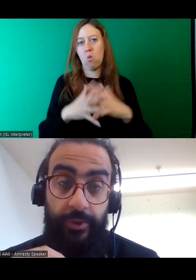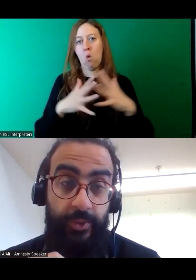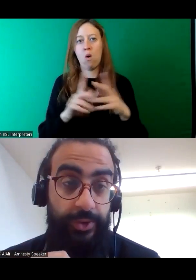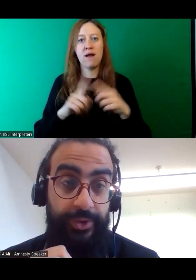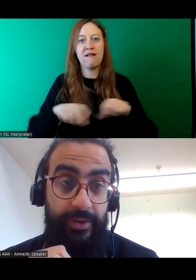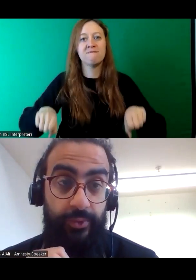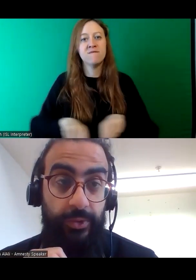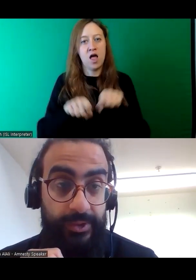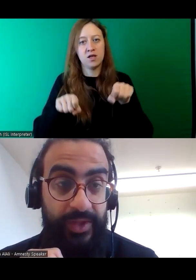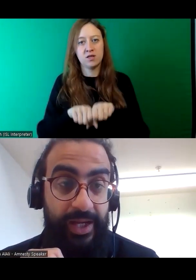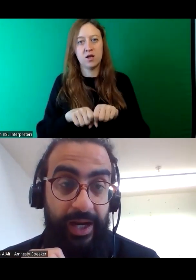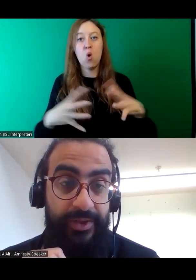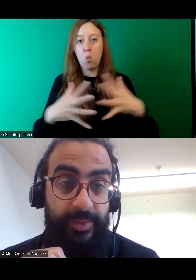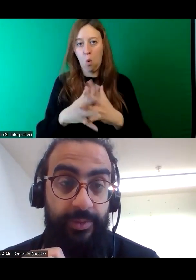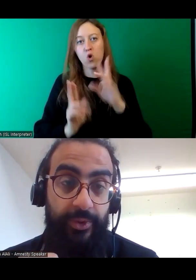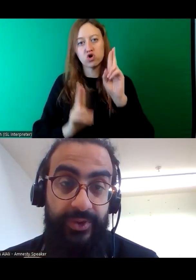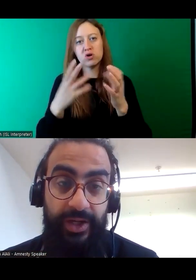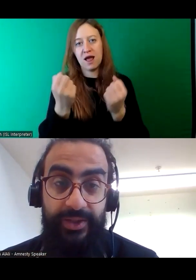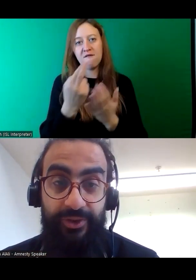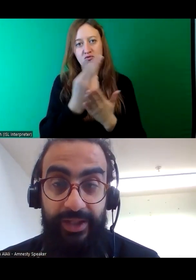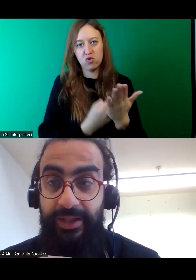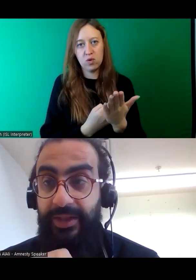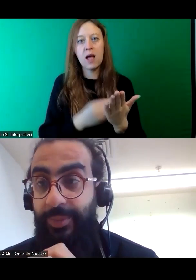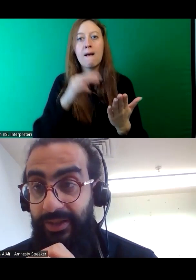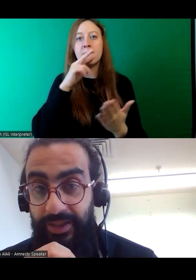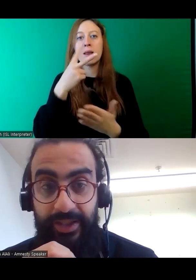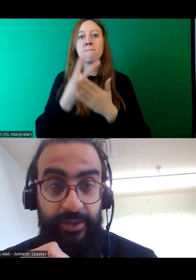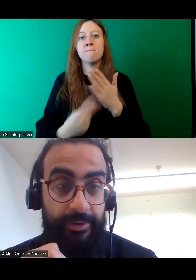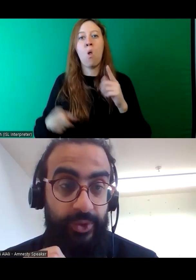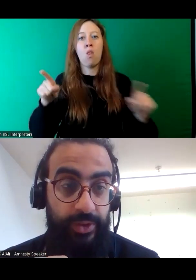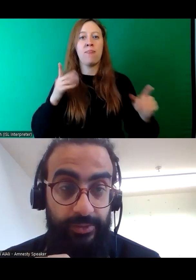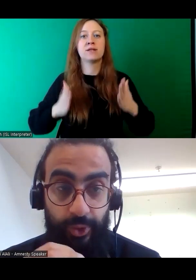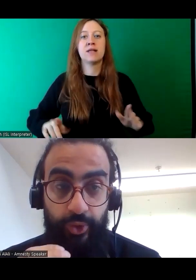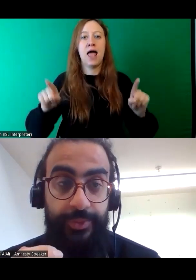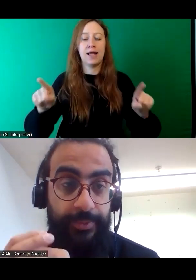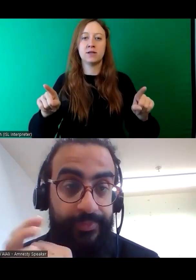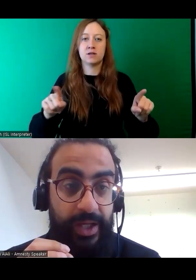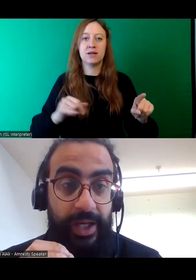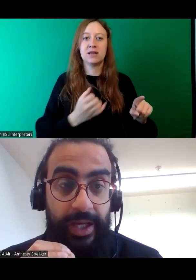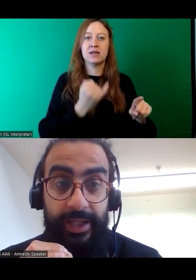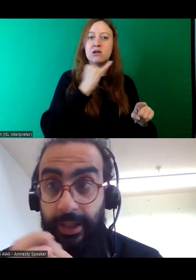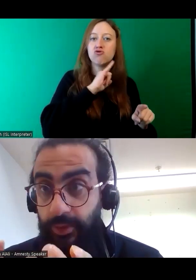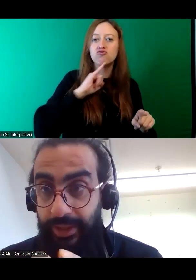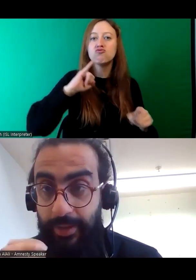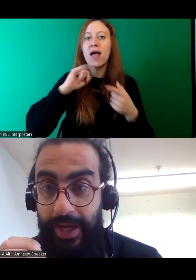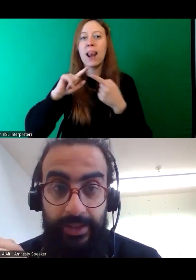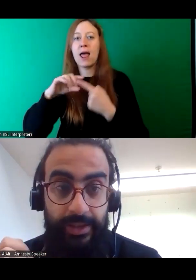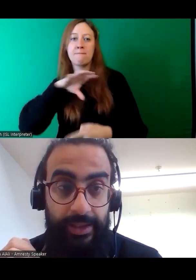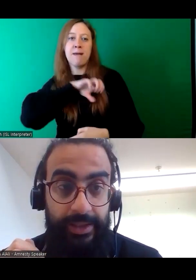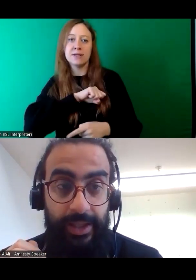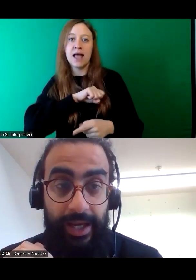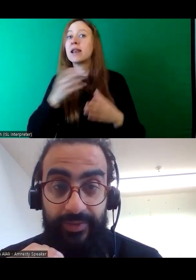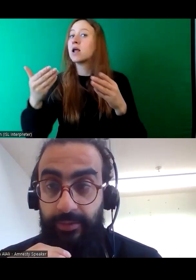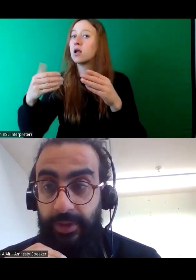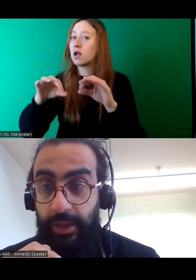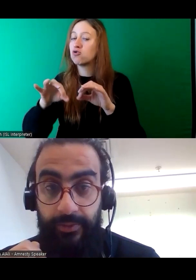even wars should have rules, and this means both sides, Israelis and Palestinian armed groups, including Hamas,